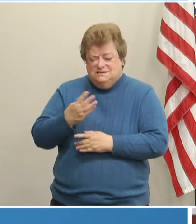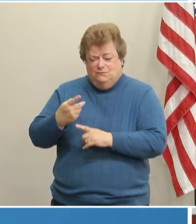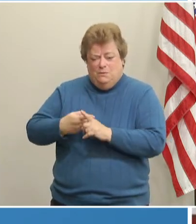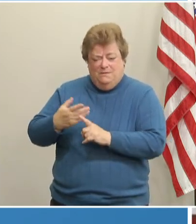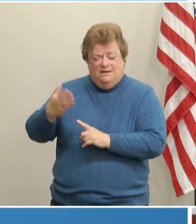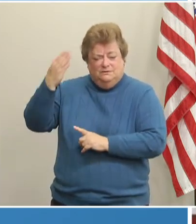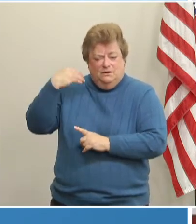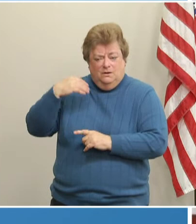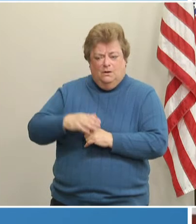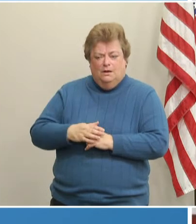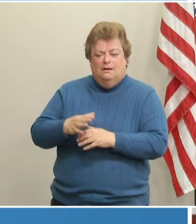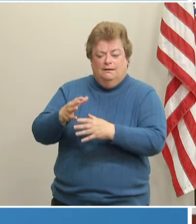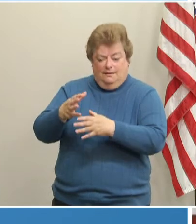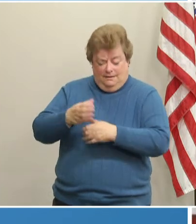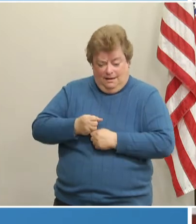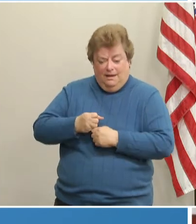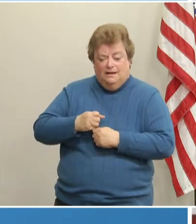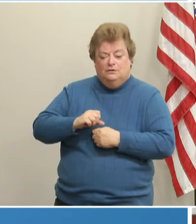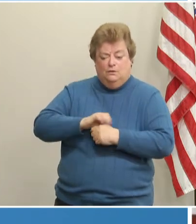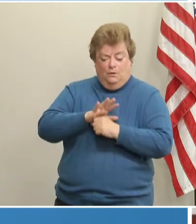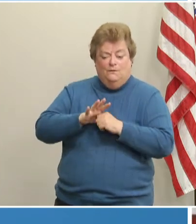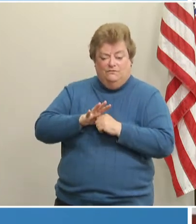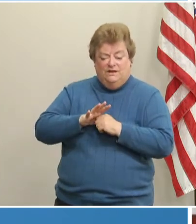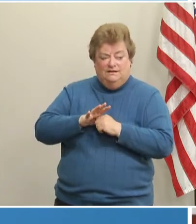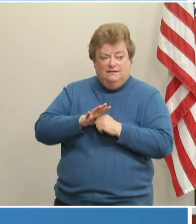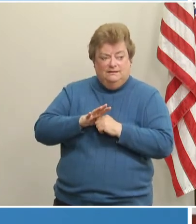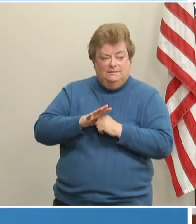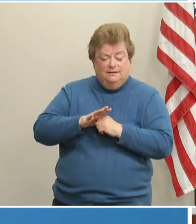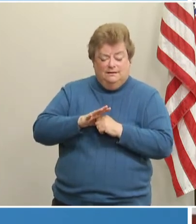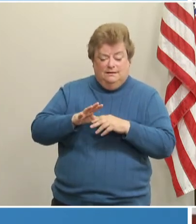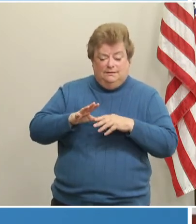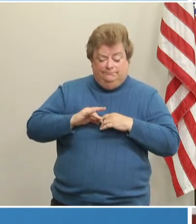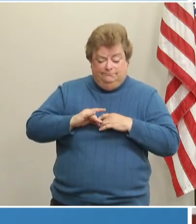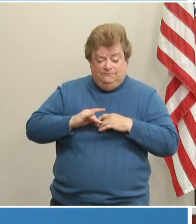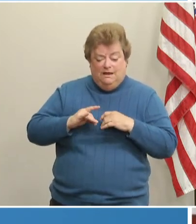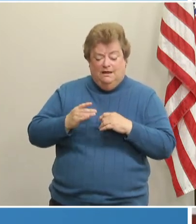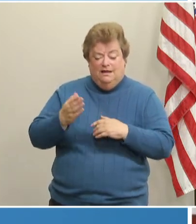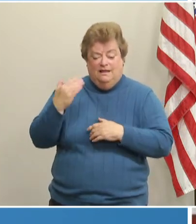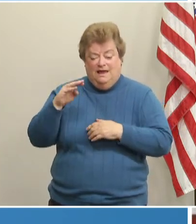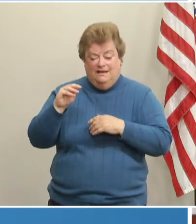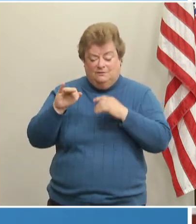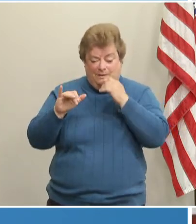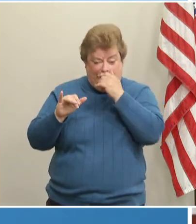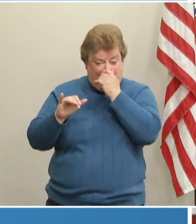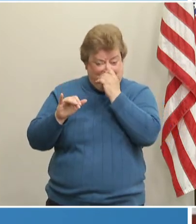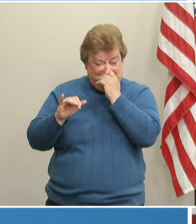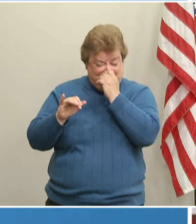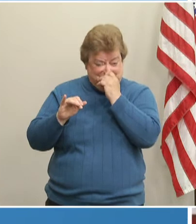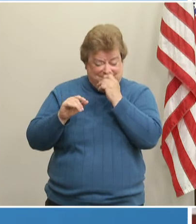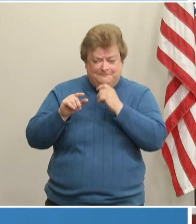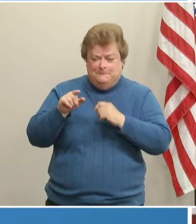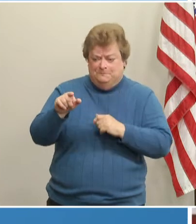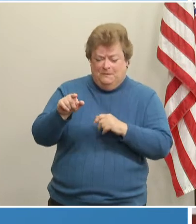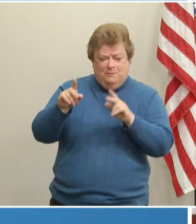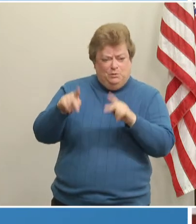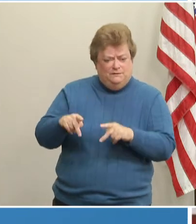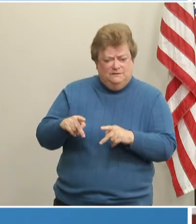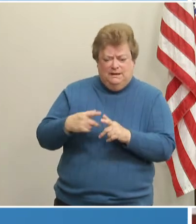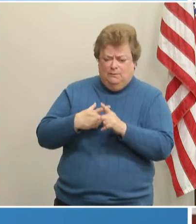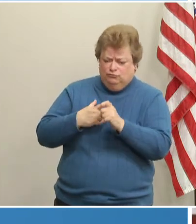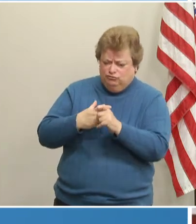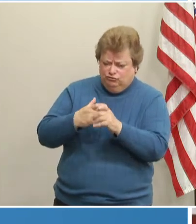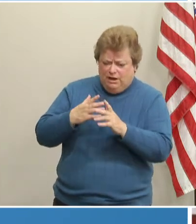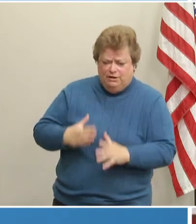now, who contracted COVID in the last May, very active runner,